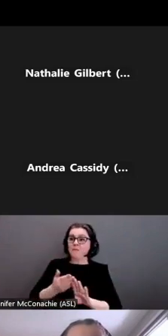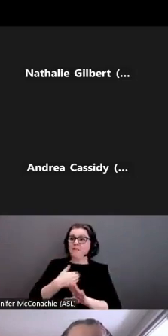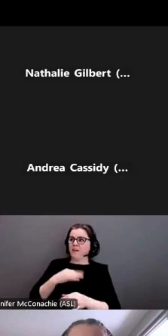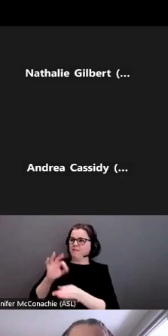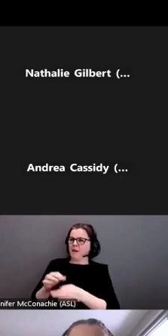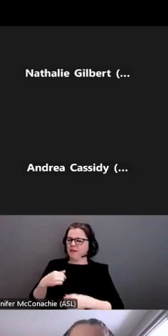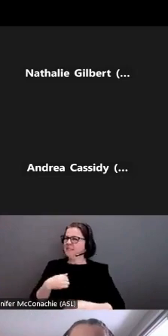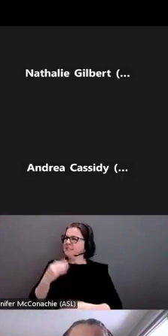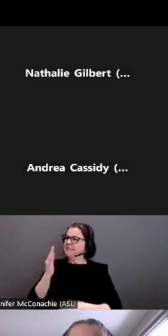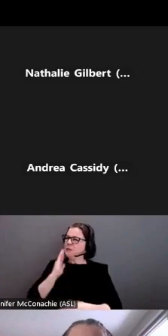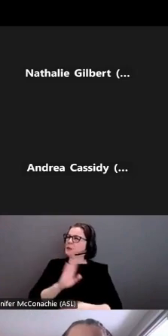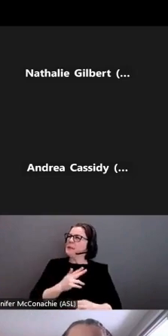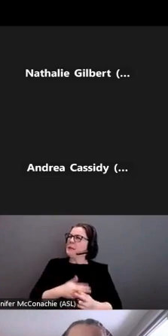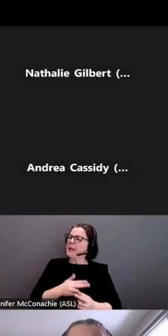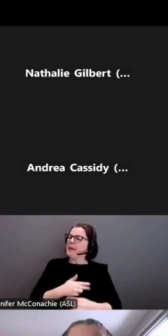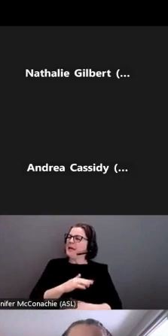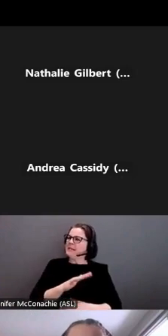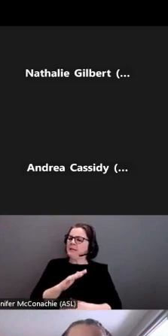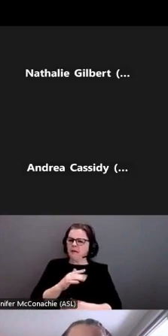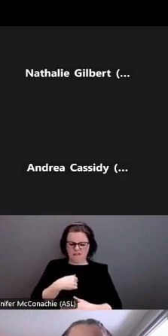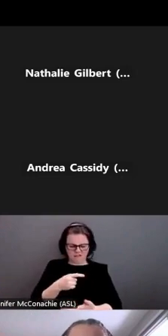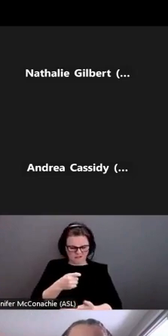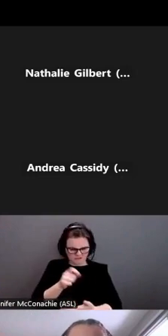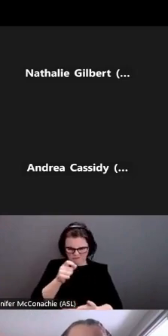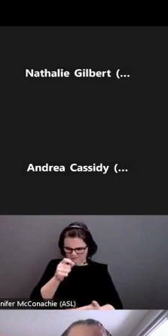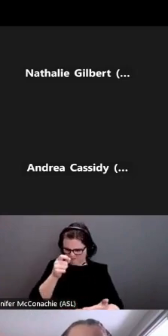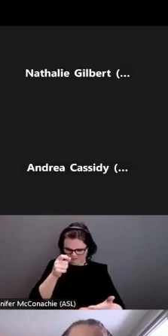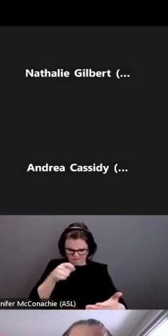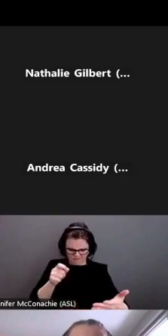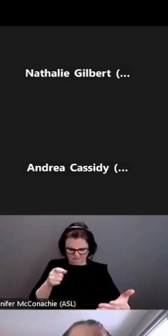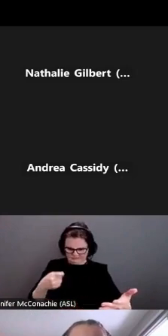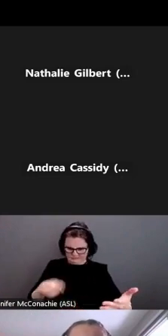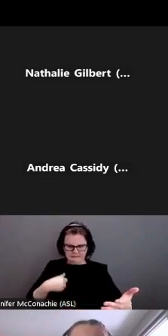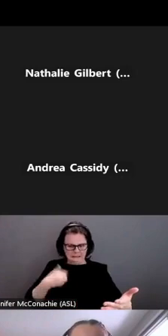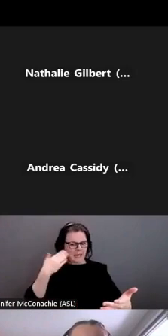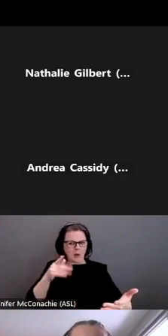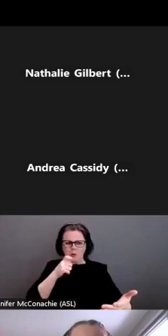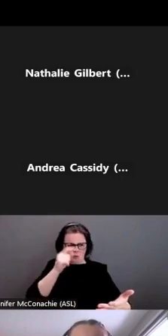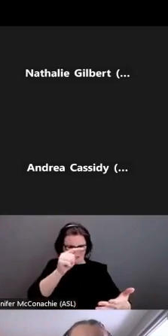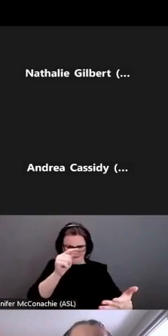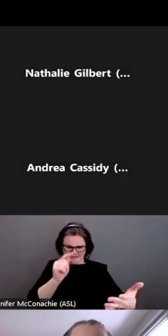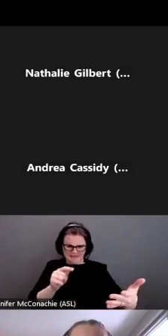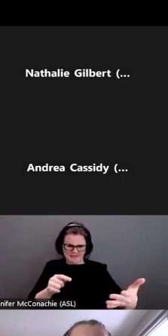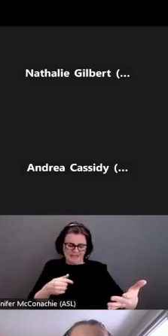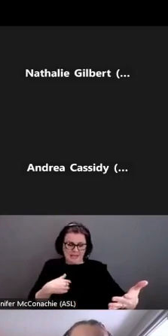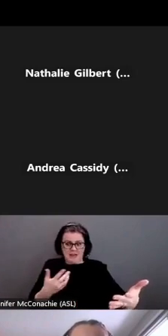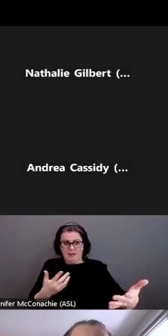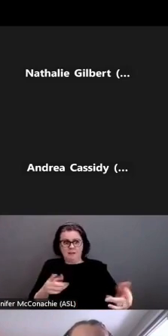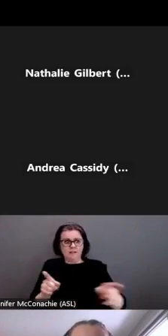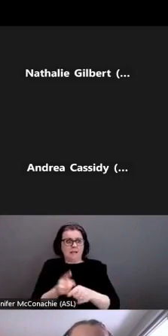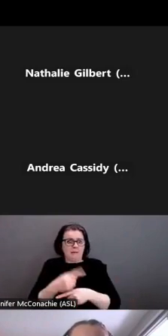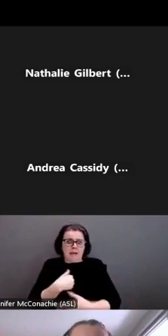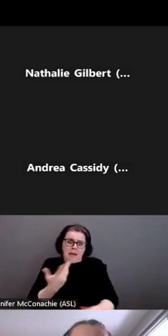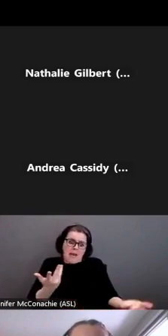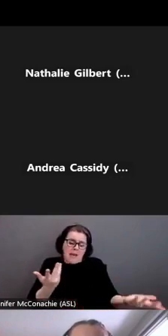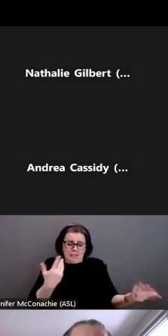times I was having to like check mark people's names, and a lot of these people I didn't know, and I felt bad for just like the day of kind of like guessing, okay,